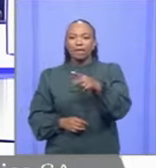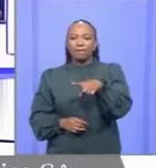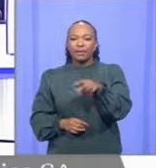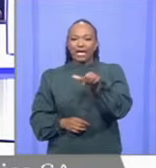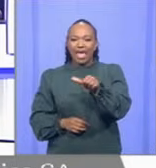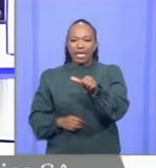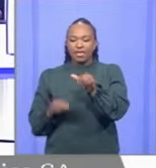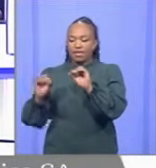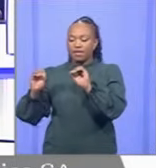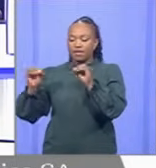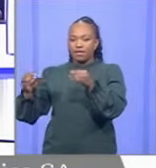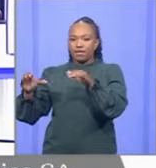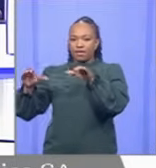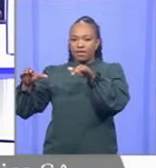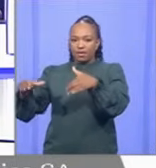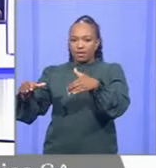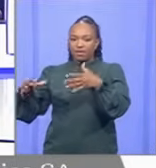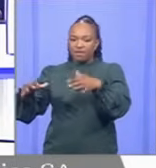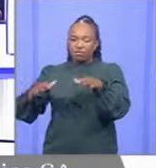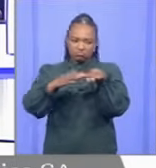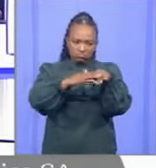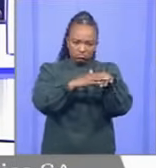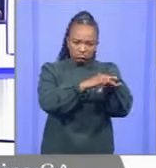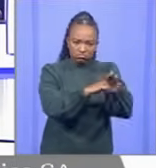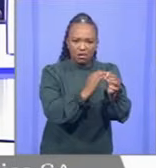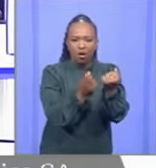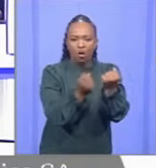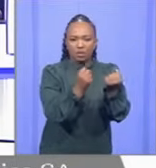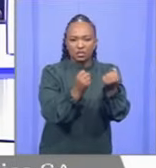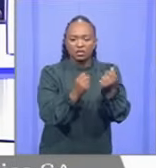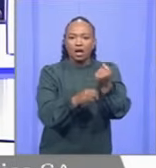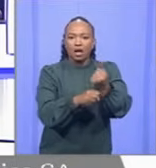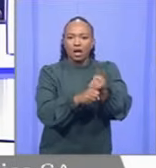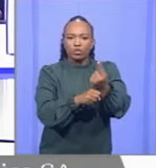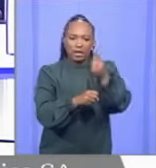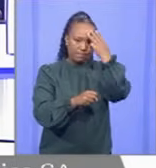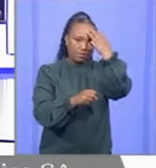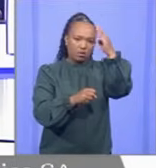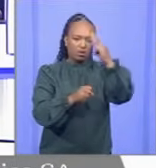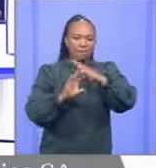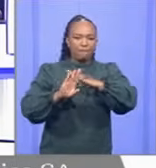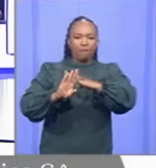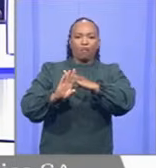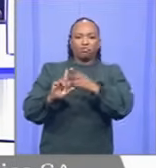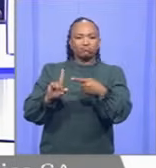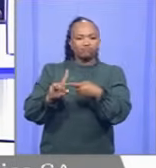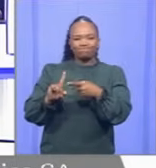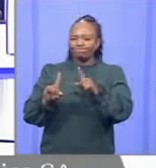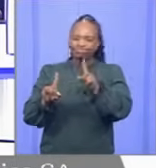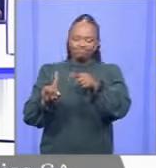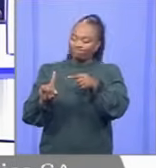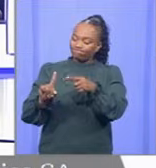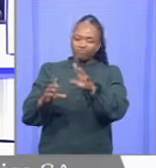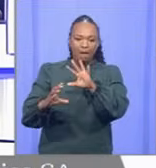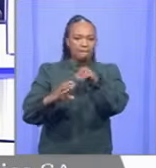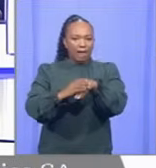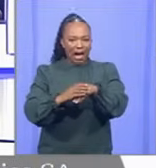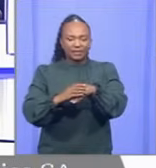Alliance ba išitše molato kgorongkgolotsheko ya Gauteng ka Pretoria go thibela Chidima go tšea karolo lenaneong